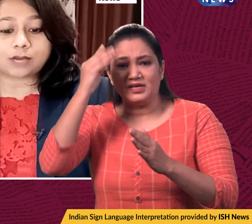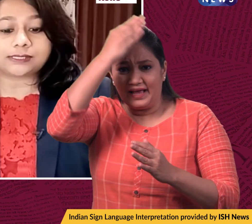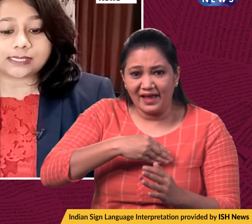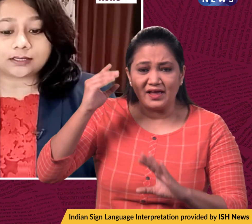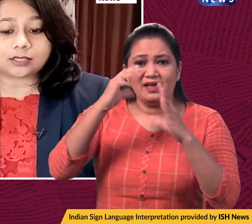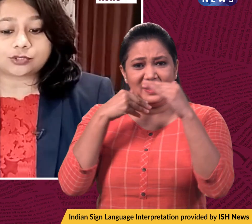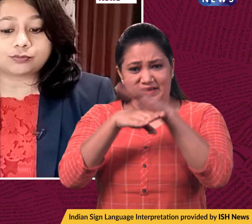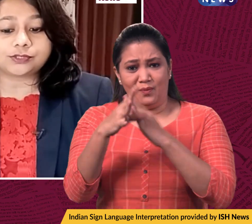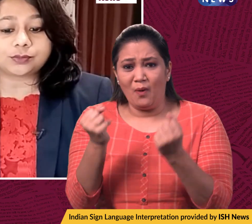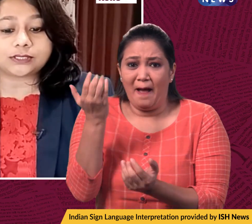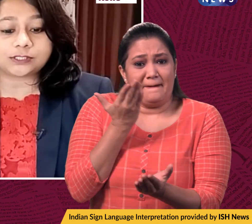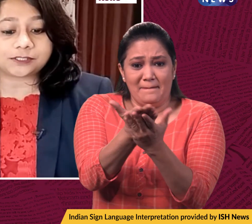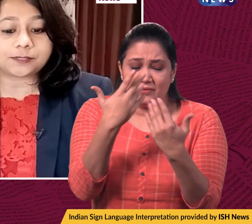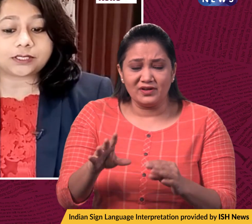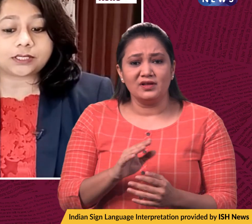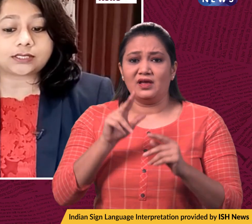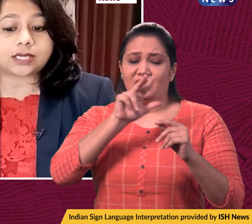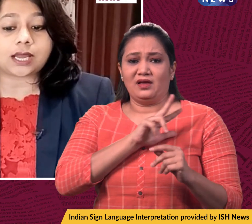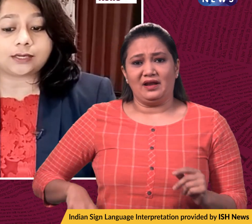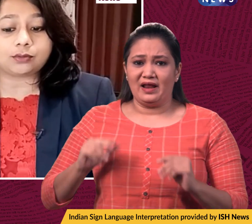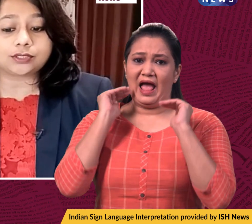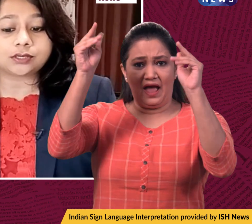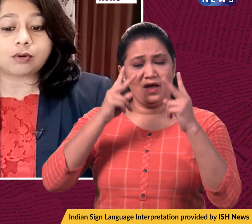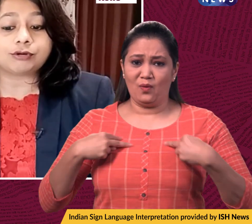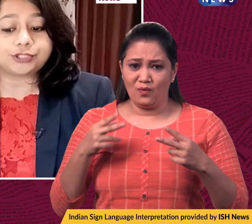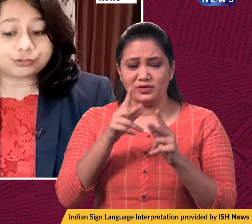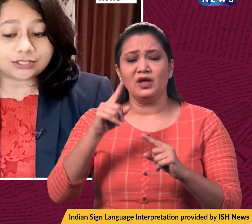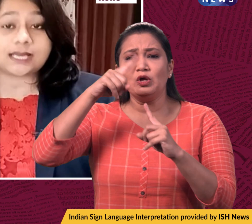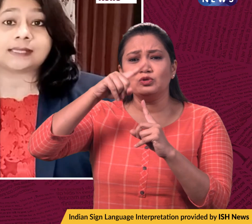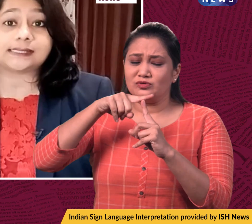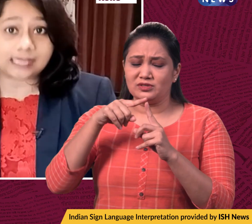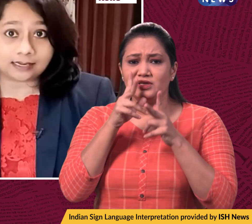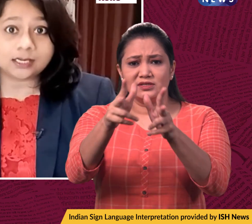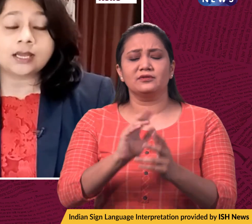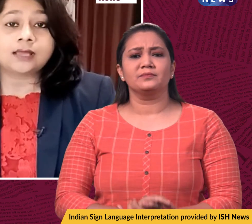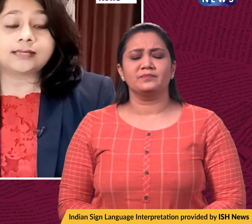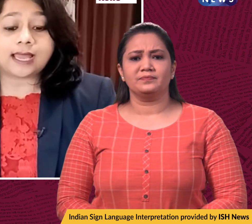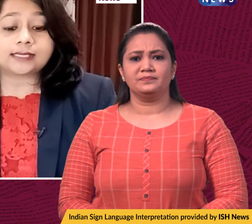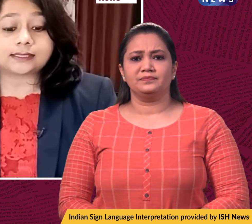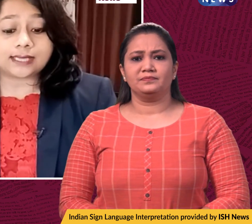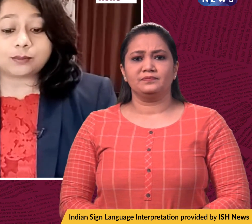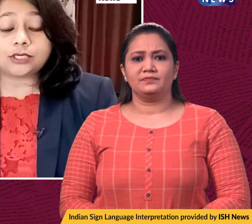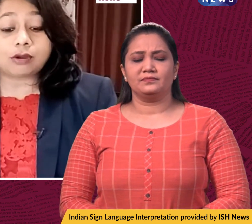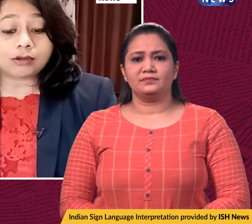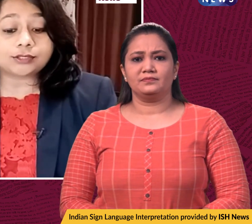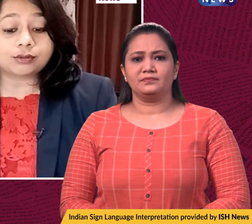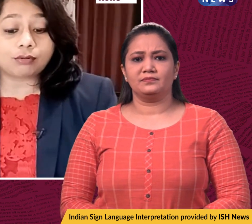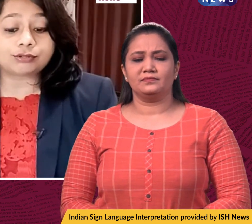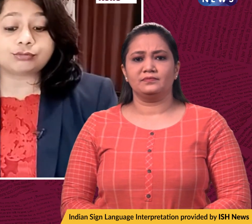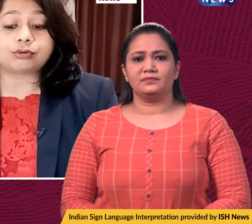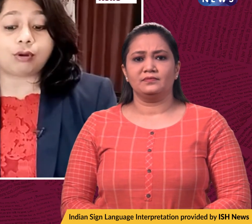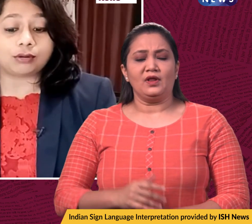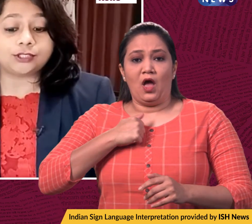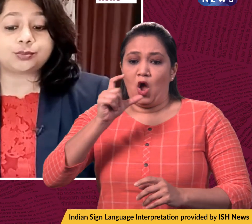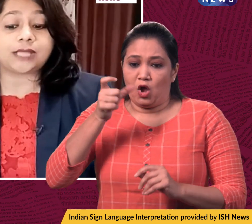wear hijab inside the classrooms were dismissed by the Karnataka High Court on Tuesday said that they will not